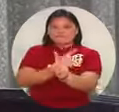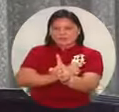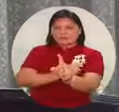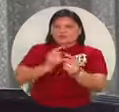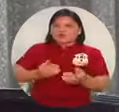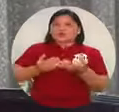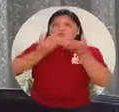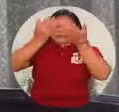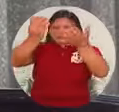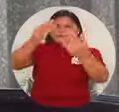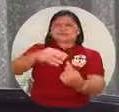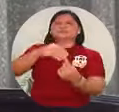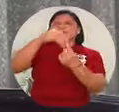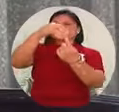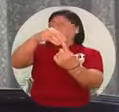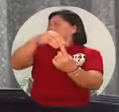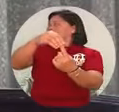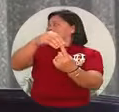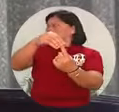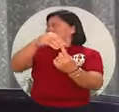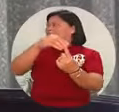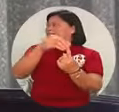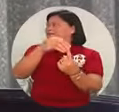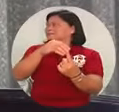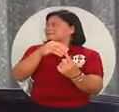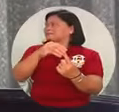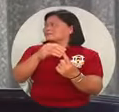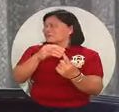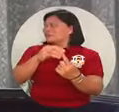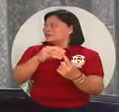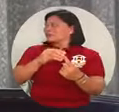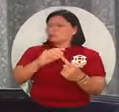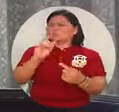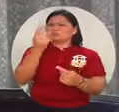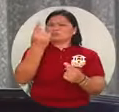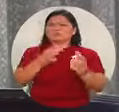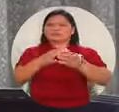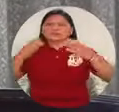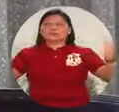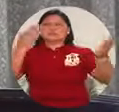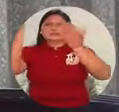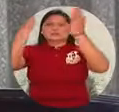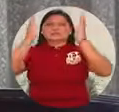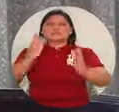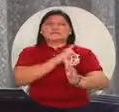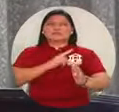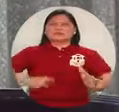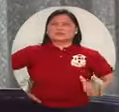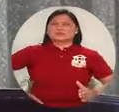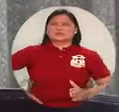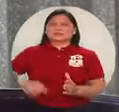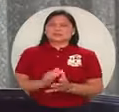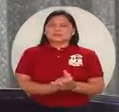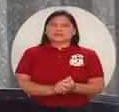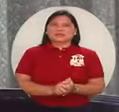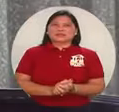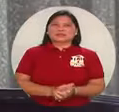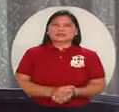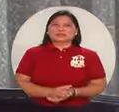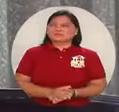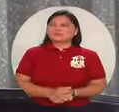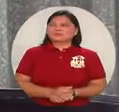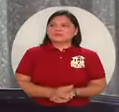the commitment, especially of one of the greatest servants of the Lord, aside from Jesus